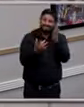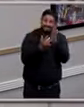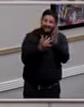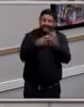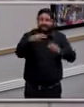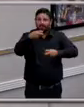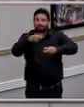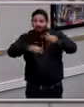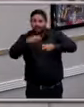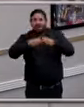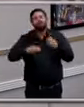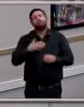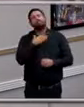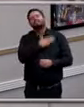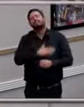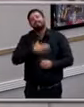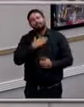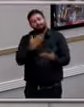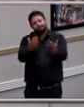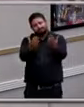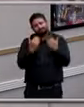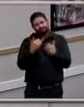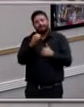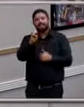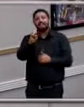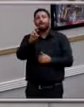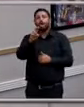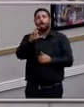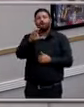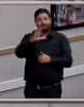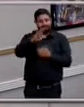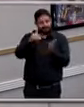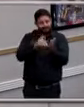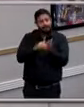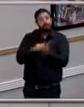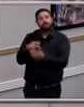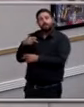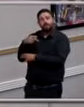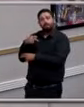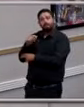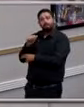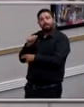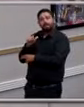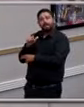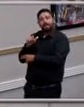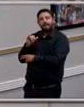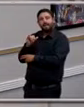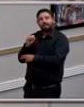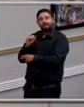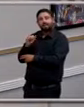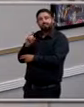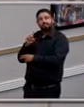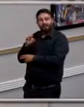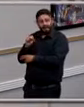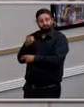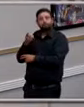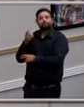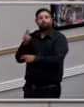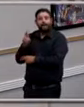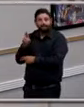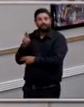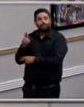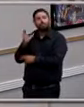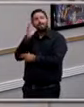difficulties, please come to our ERC Center on Palisade Drive so that we can assist you.